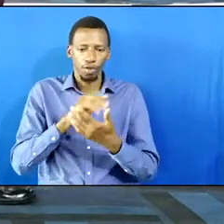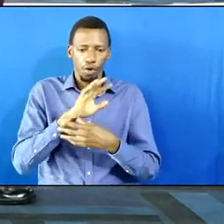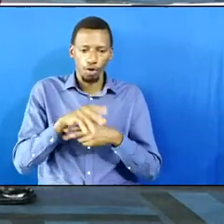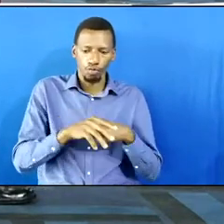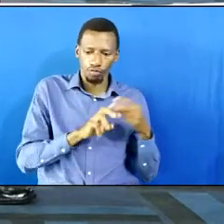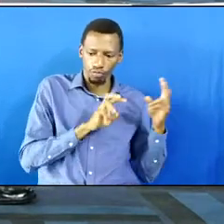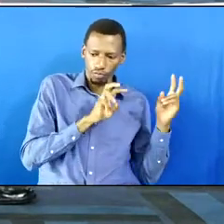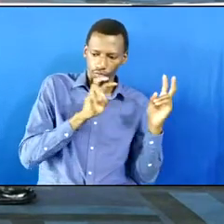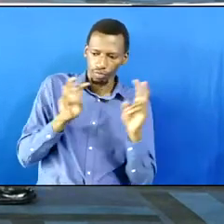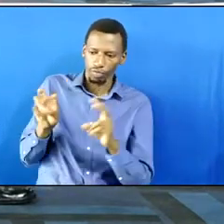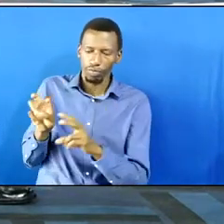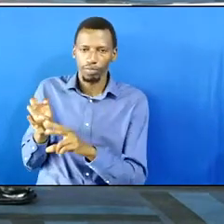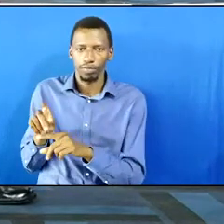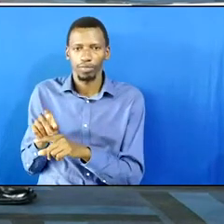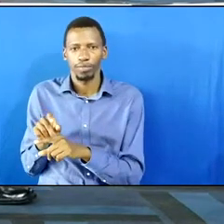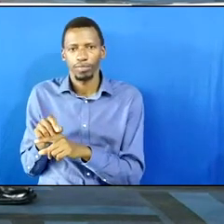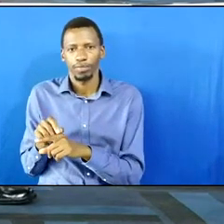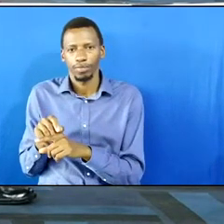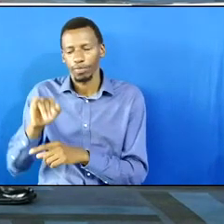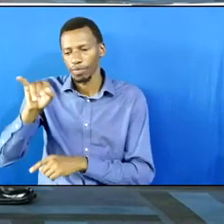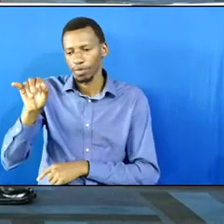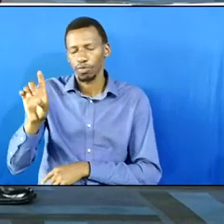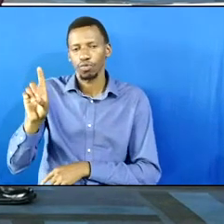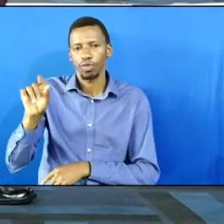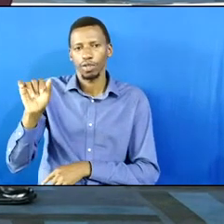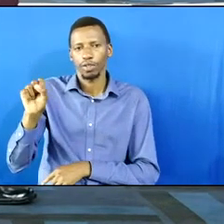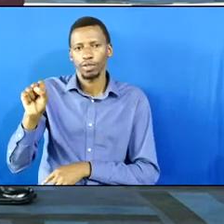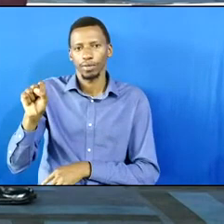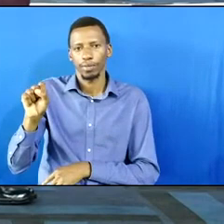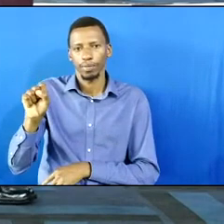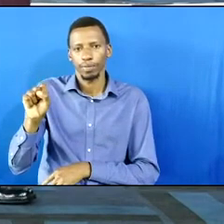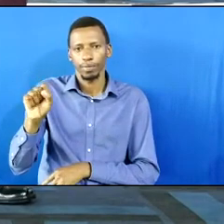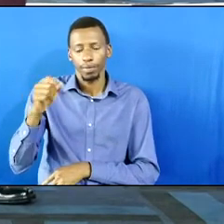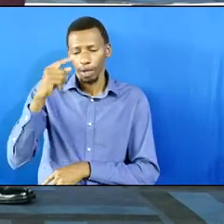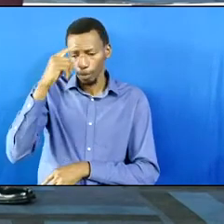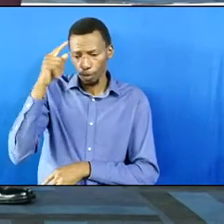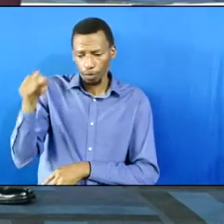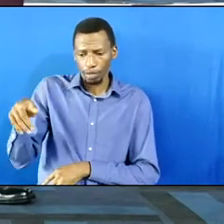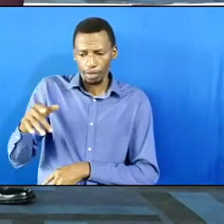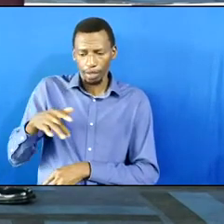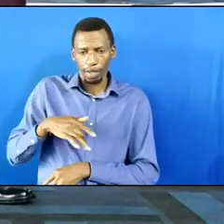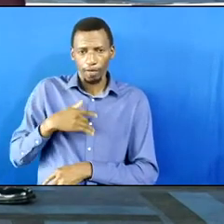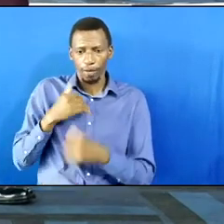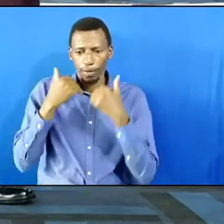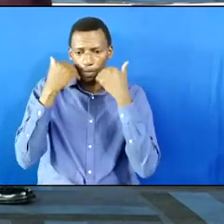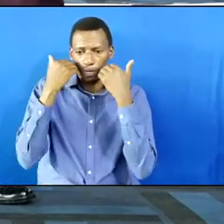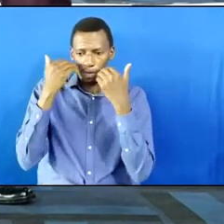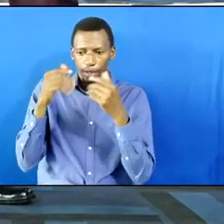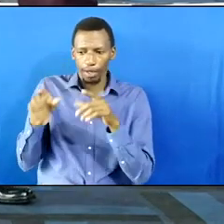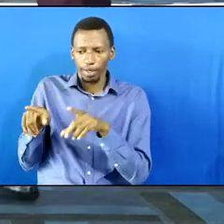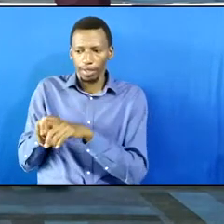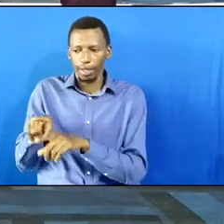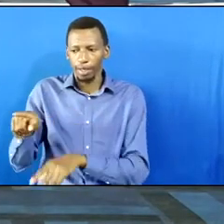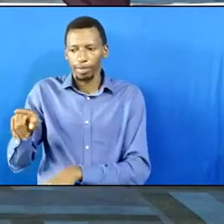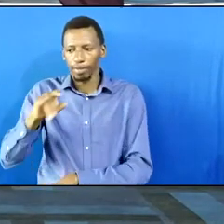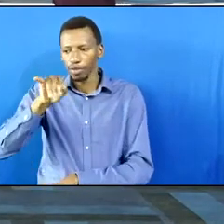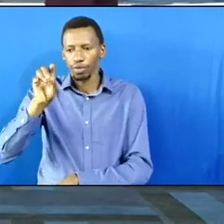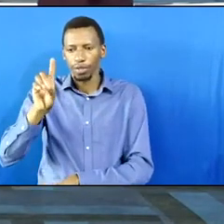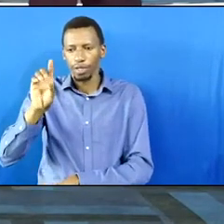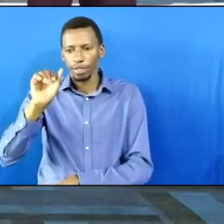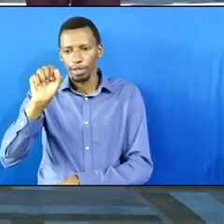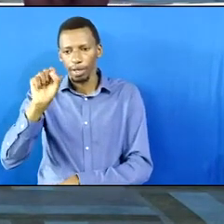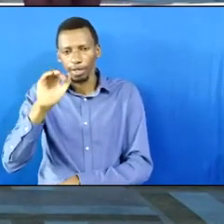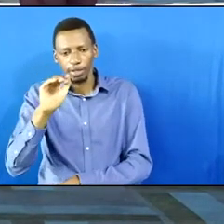him. Everybody was looking onto him. And because of that tension, he also asked, Master, is it